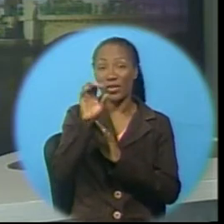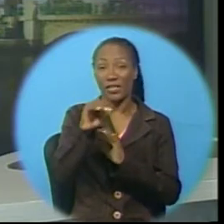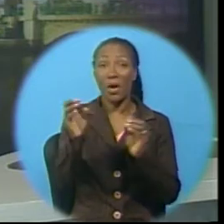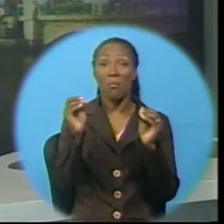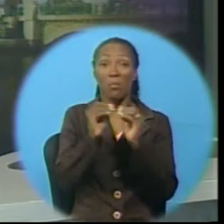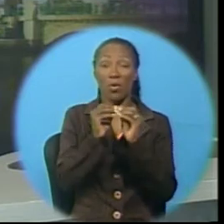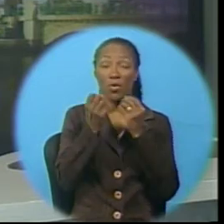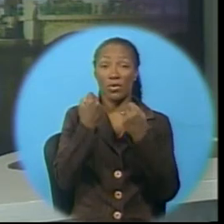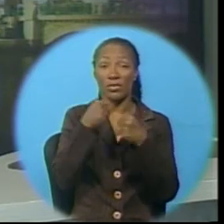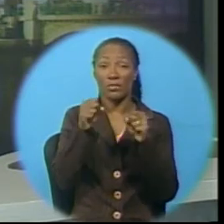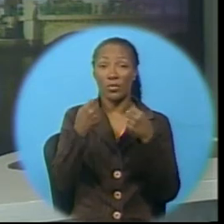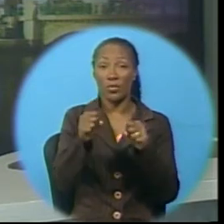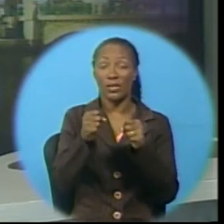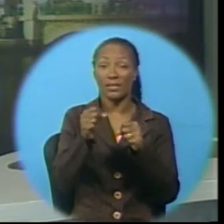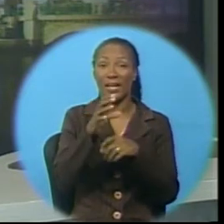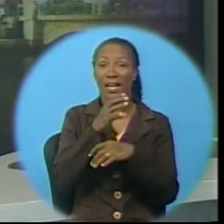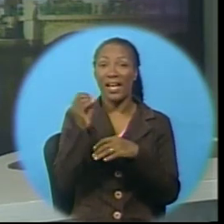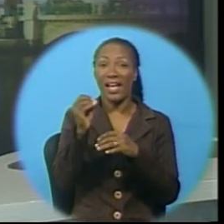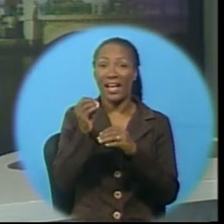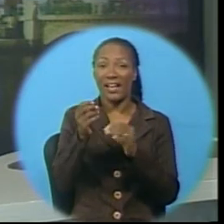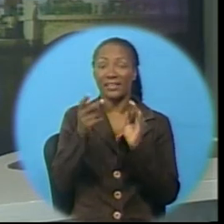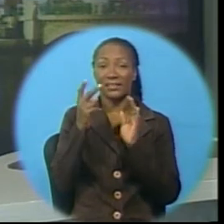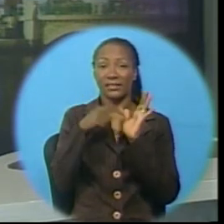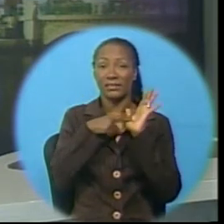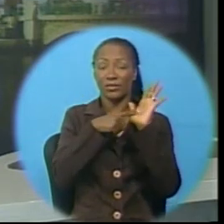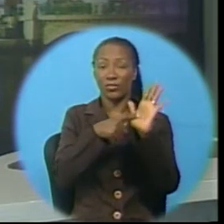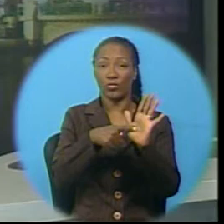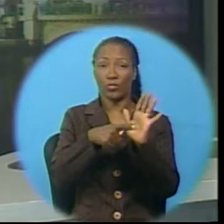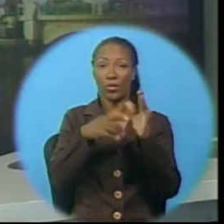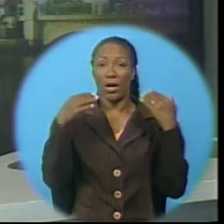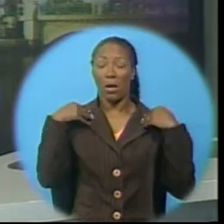sports, especially with highlights from bodybuilding over the weekend